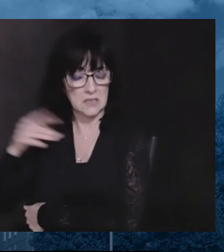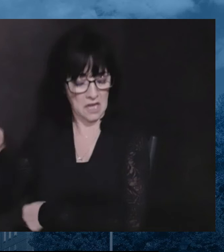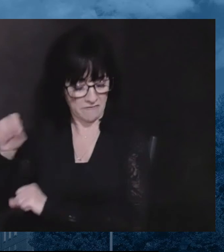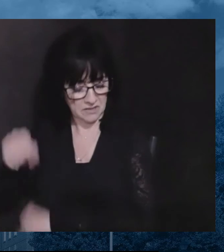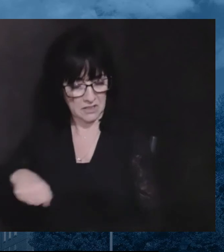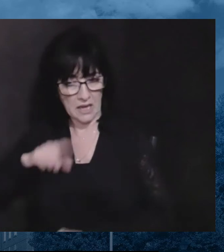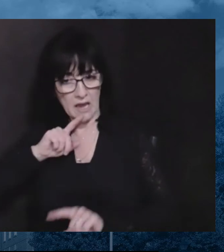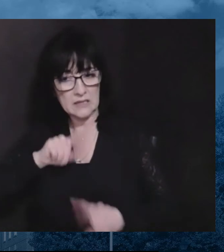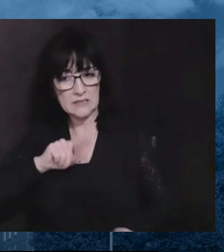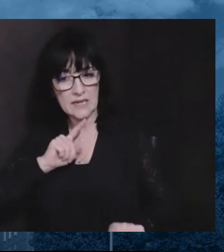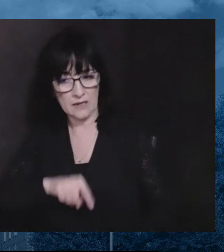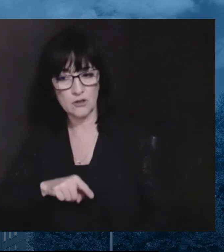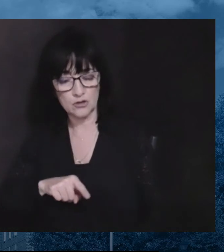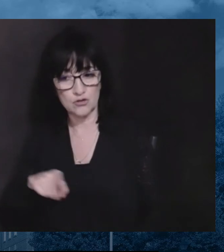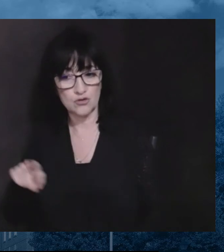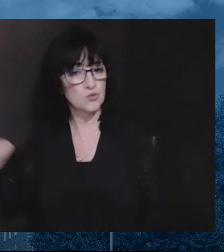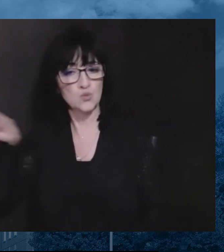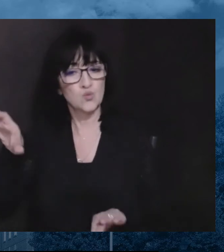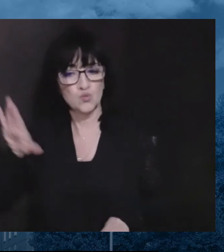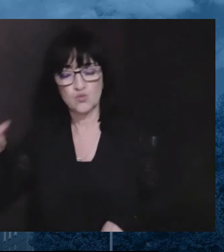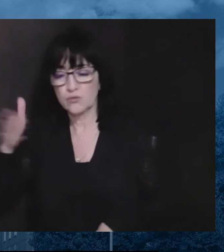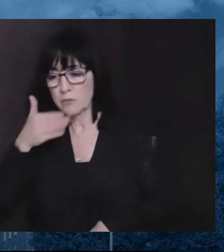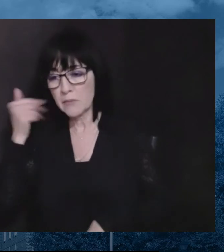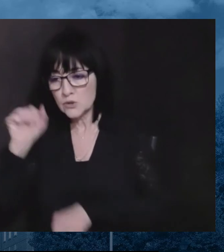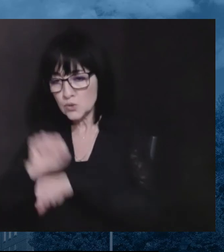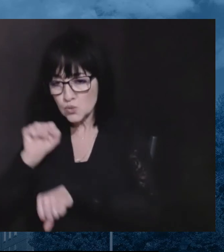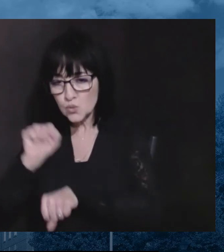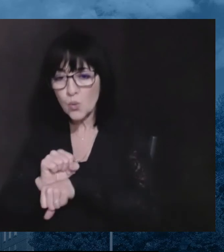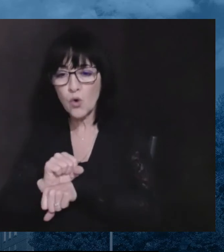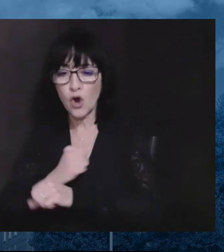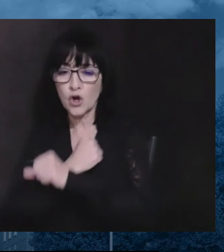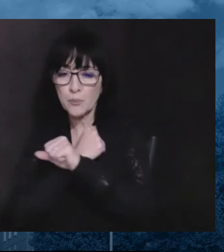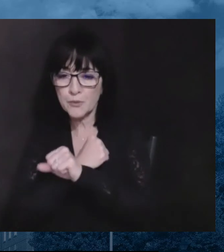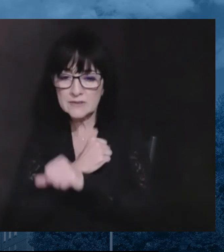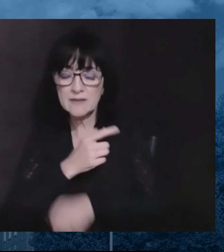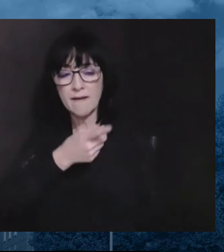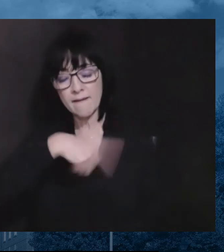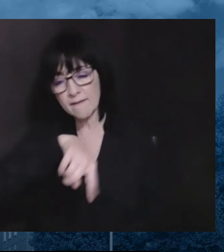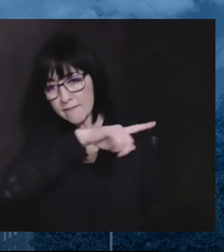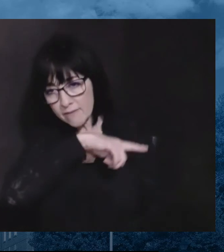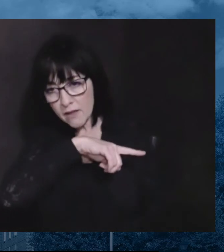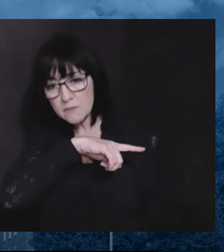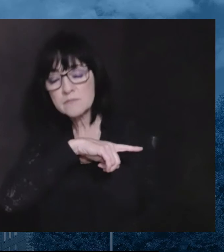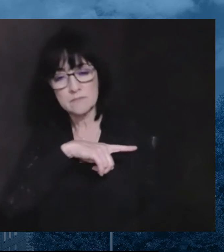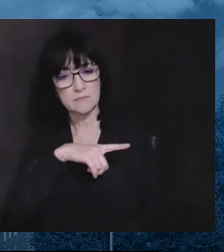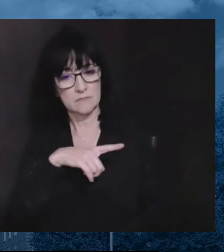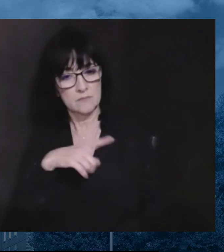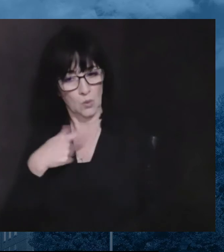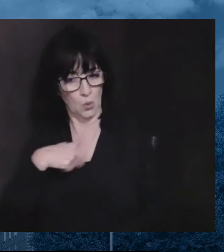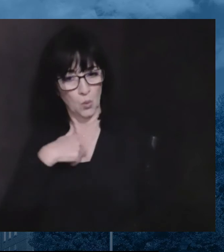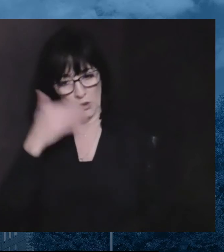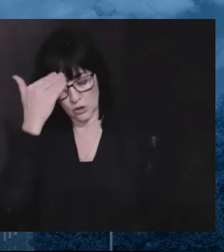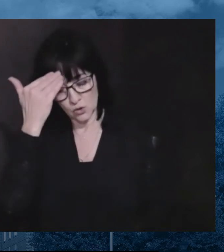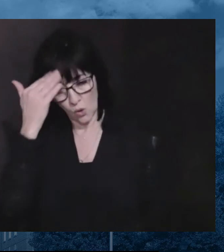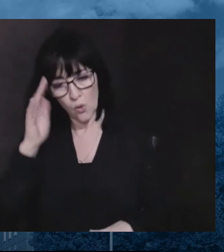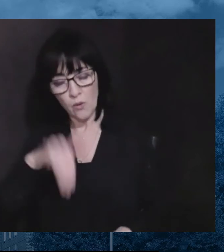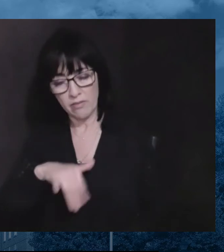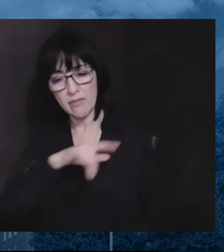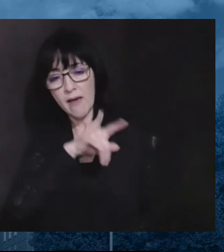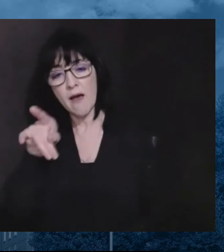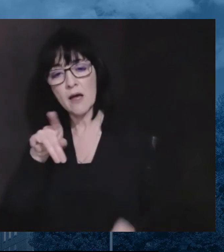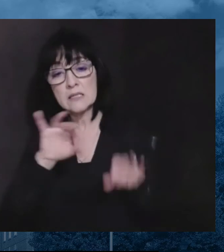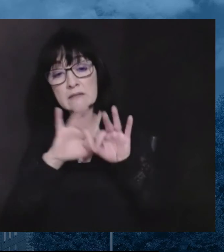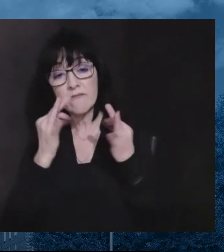any inquiry delivers. We know on a regular basis from family members and inmates that